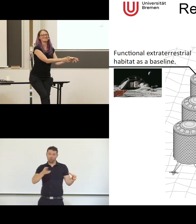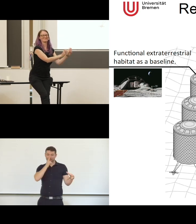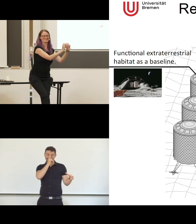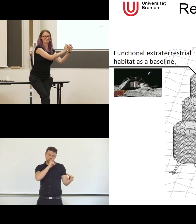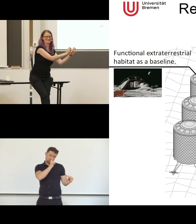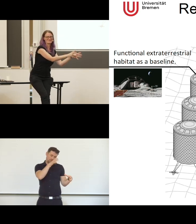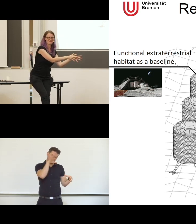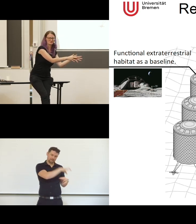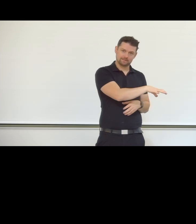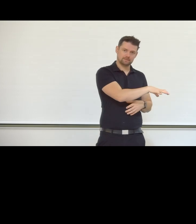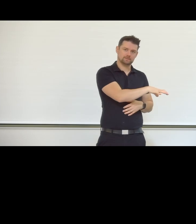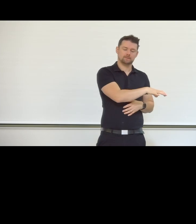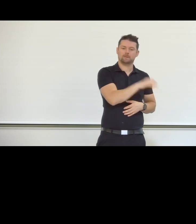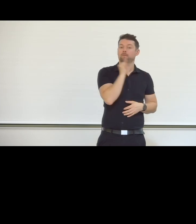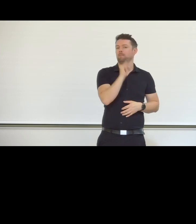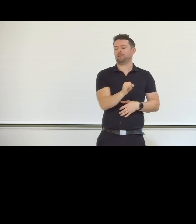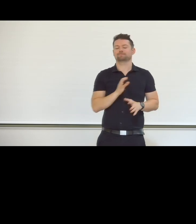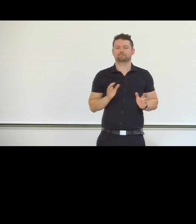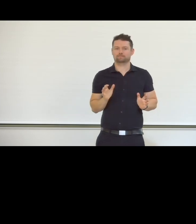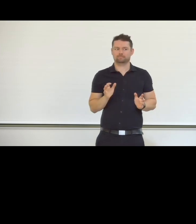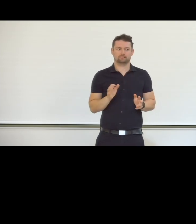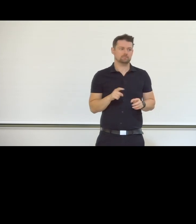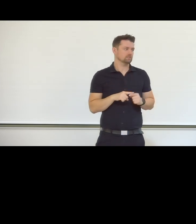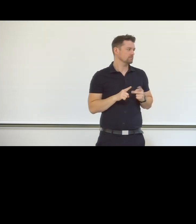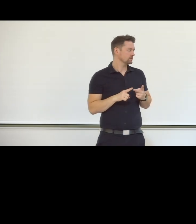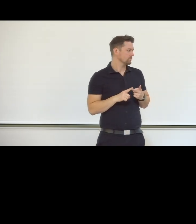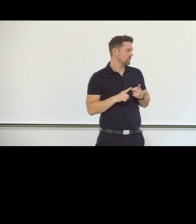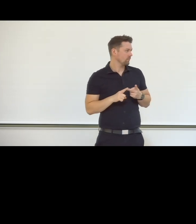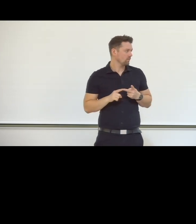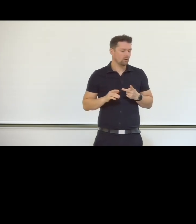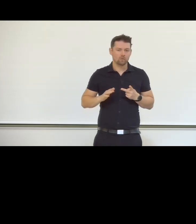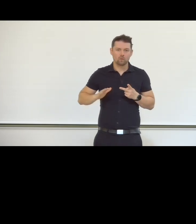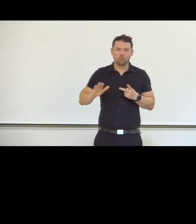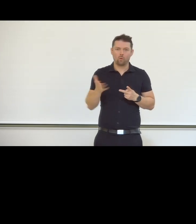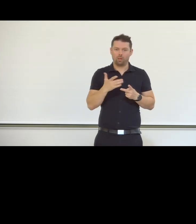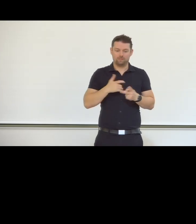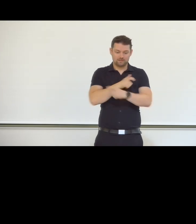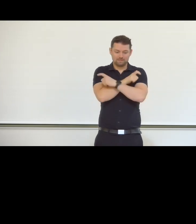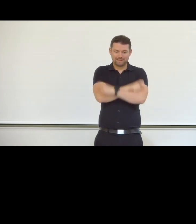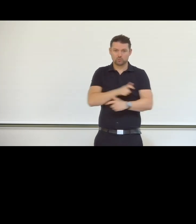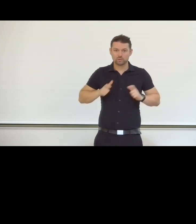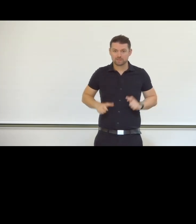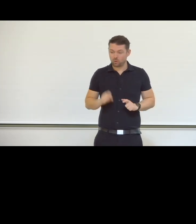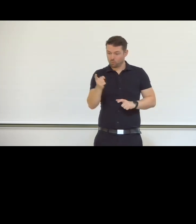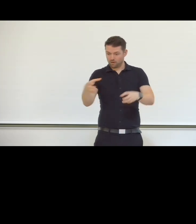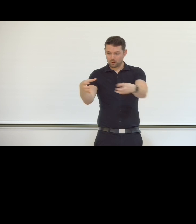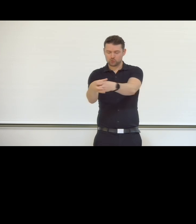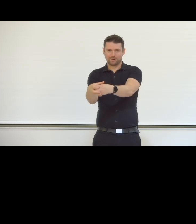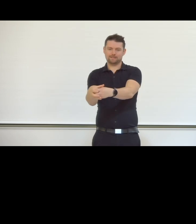supplies in one module. It's a very bad idea to have all your spacesuits in one